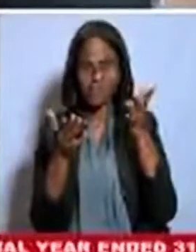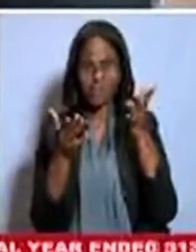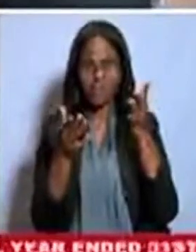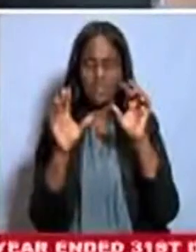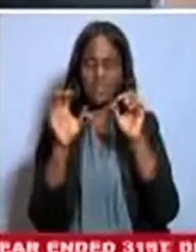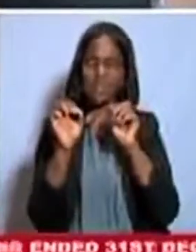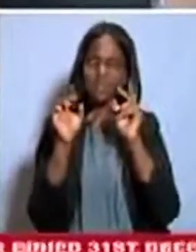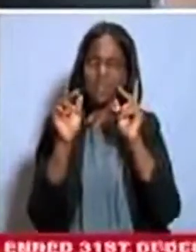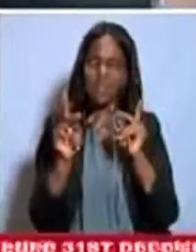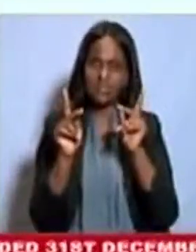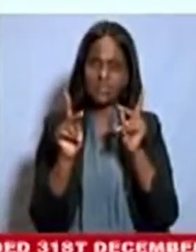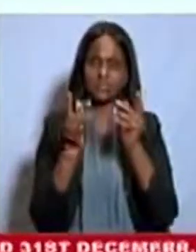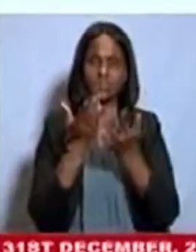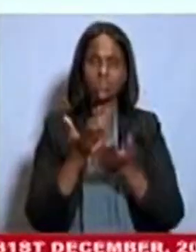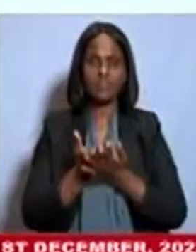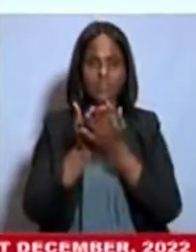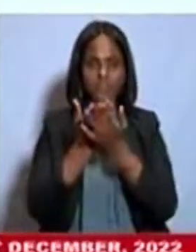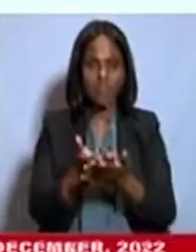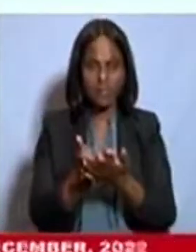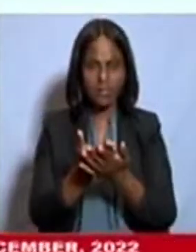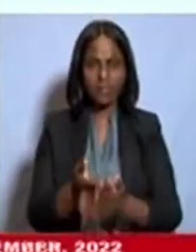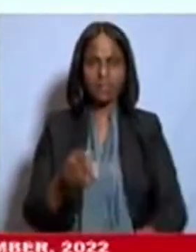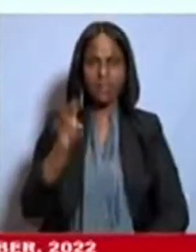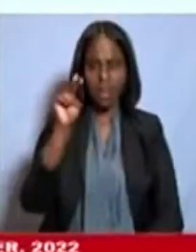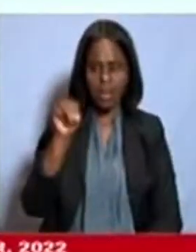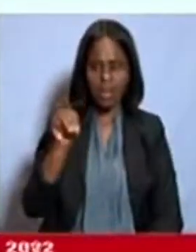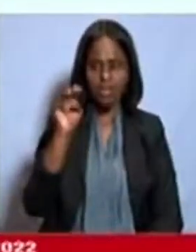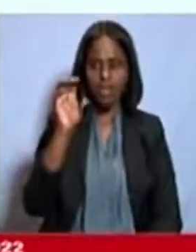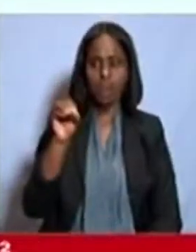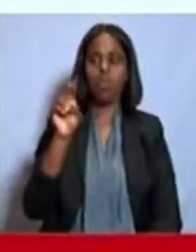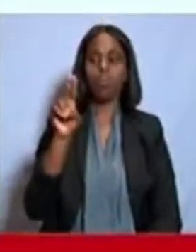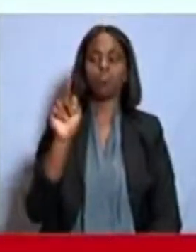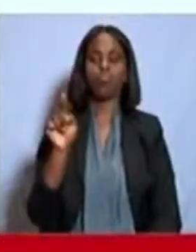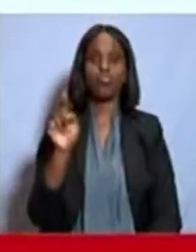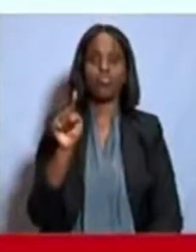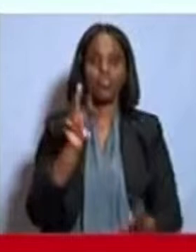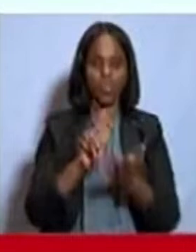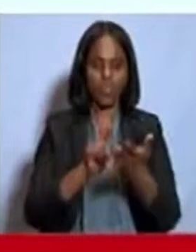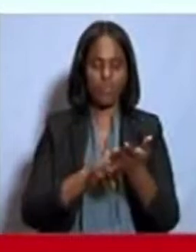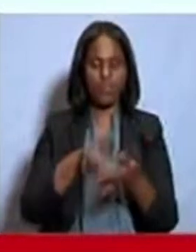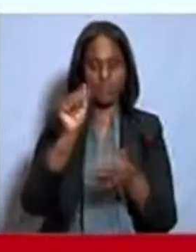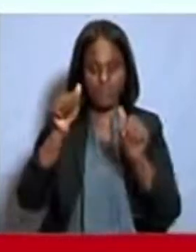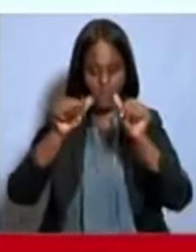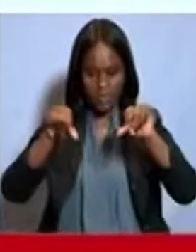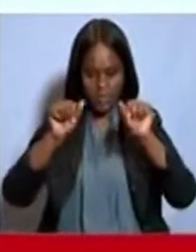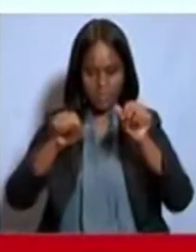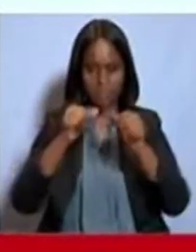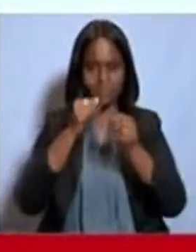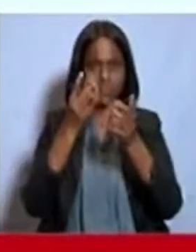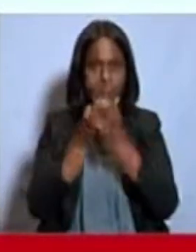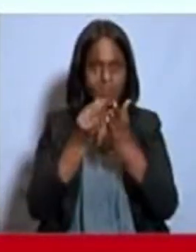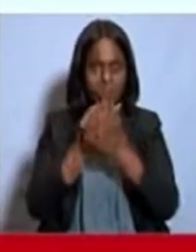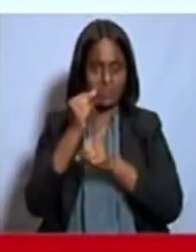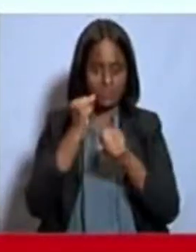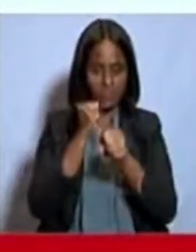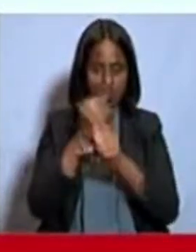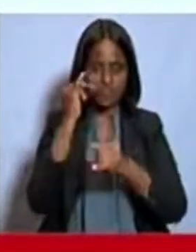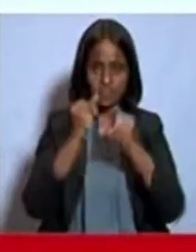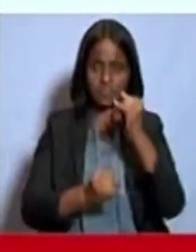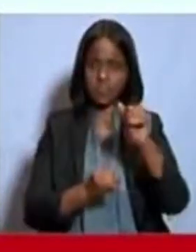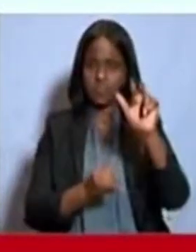Okay. Submission of the memorandum on the report of the Auditor General for the financial year ended 31st